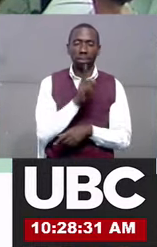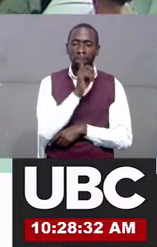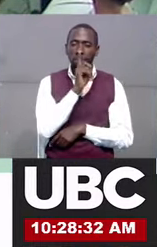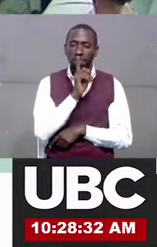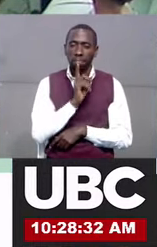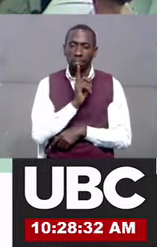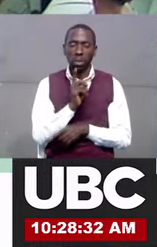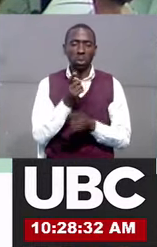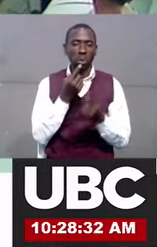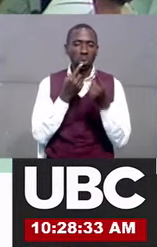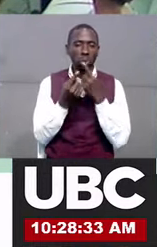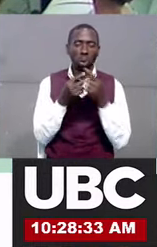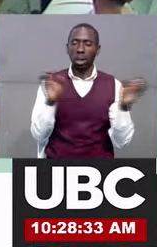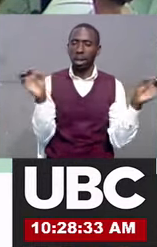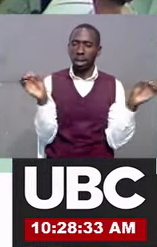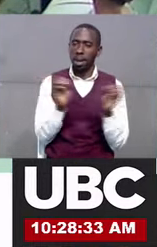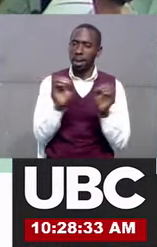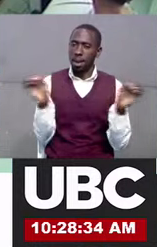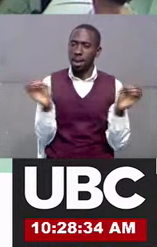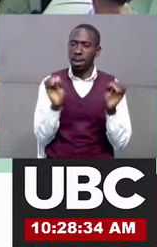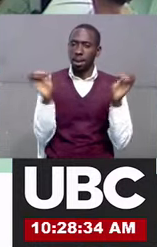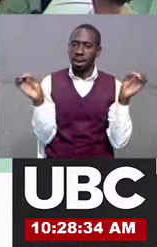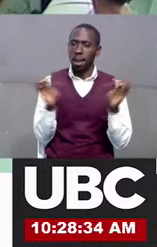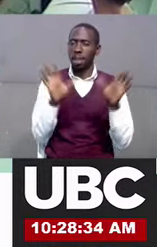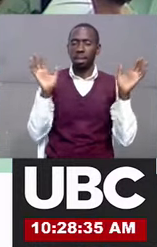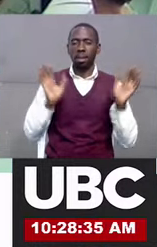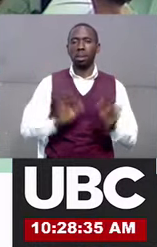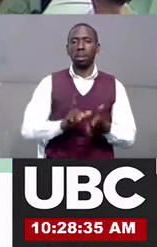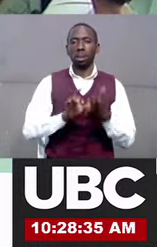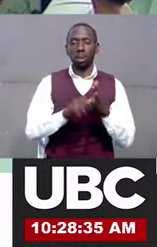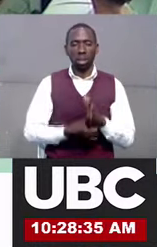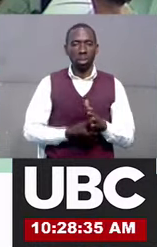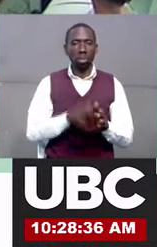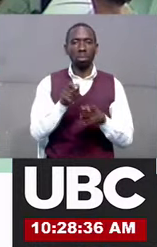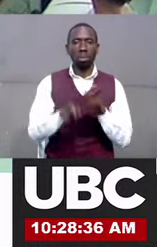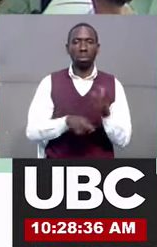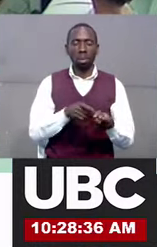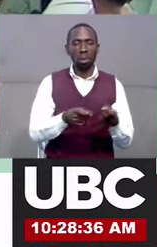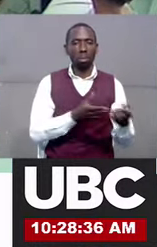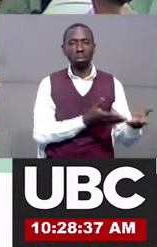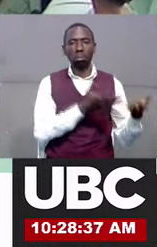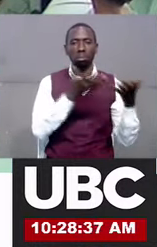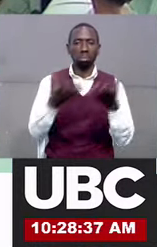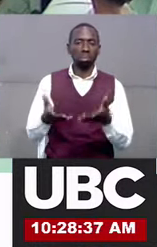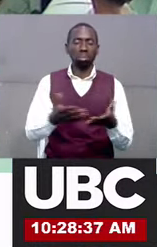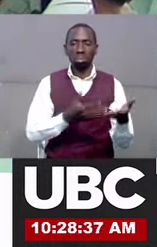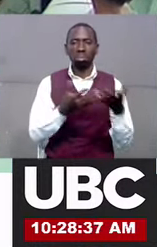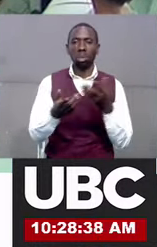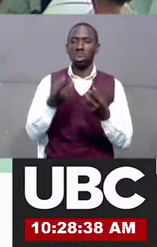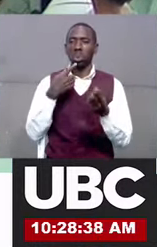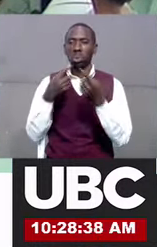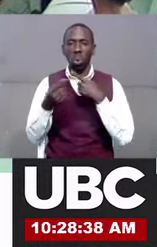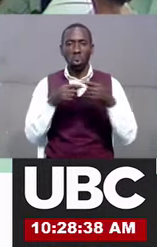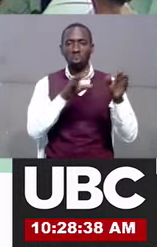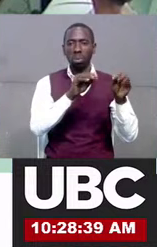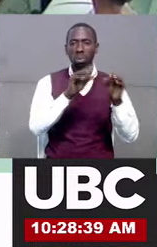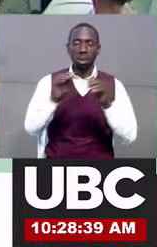Right Honorable Speaker, regarding the issues which are raised by the people. And like we are saying, we are a people-centered